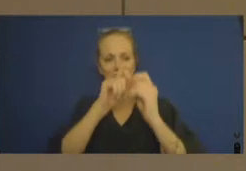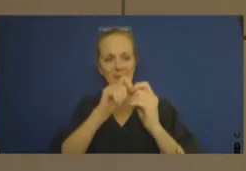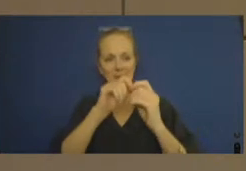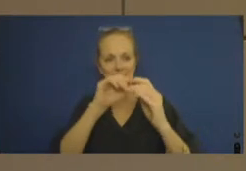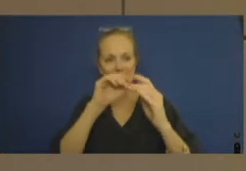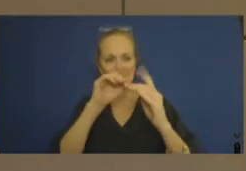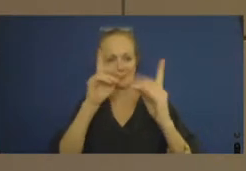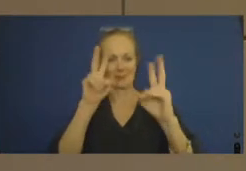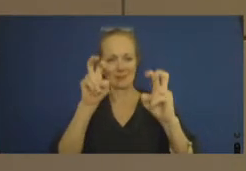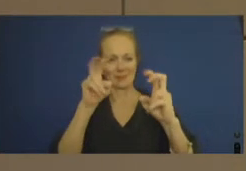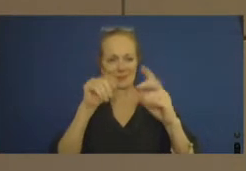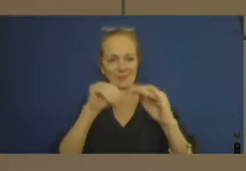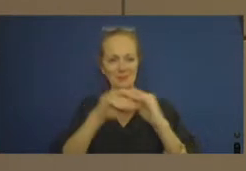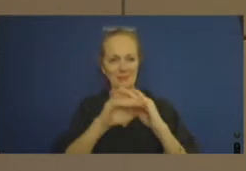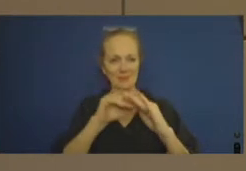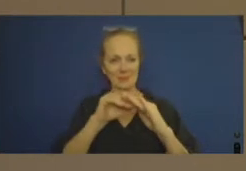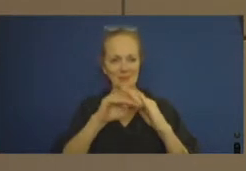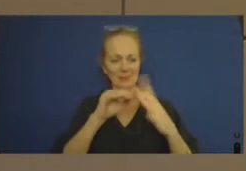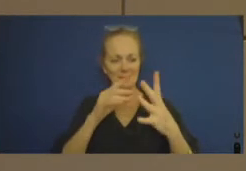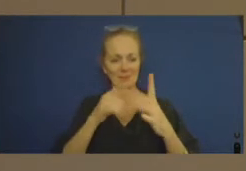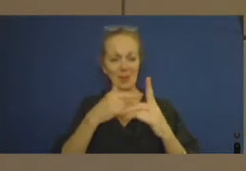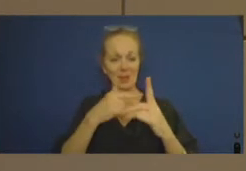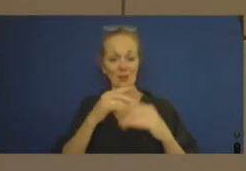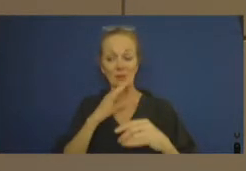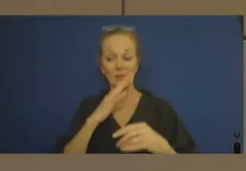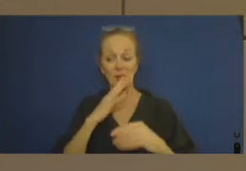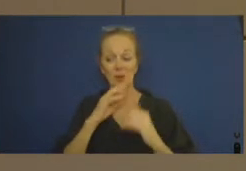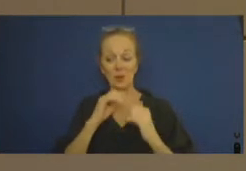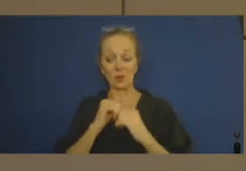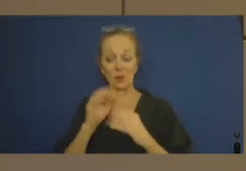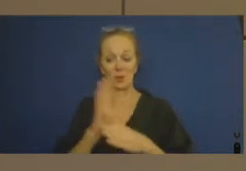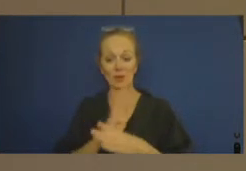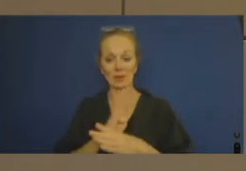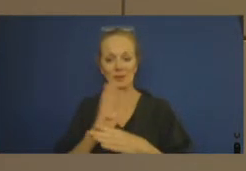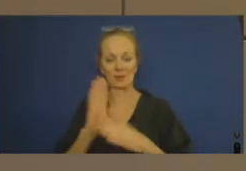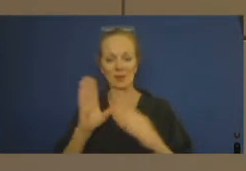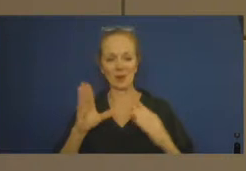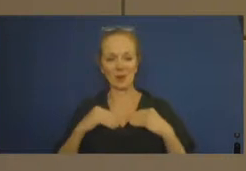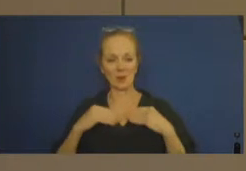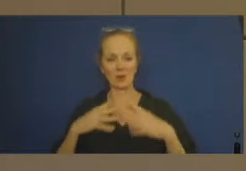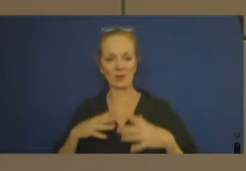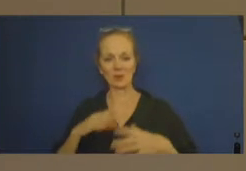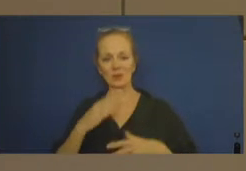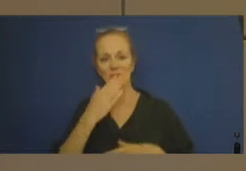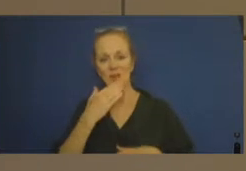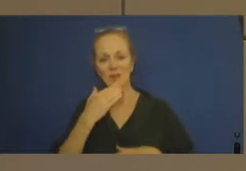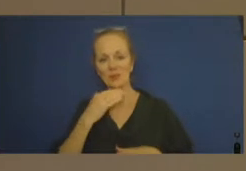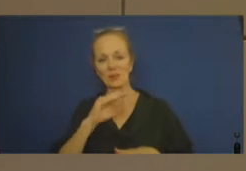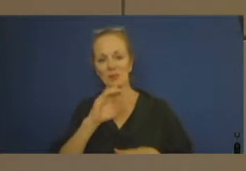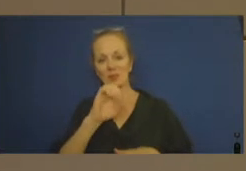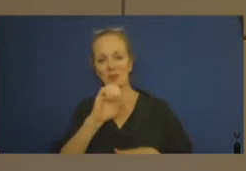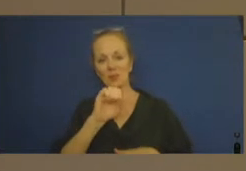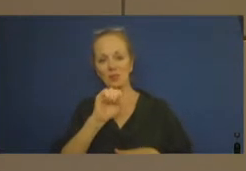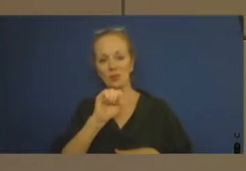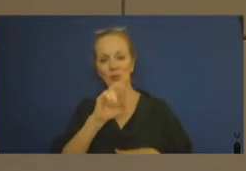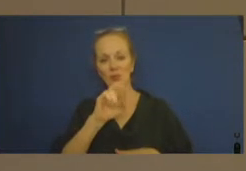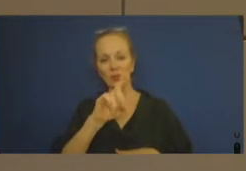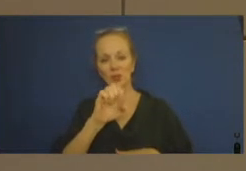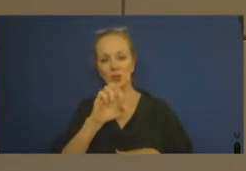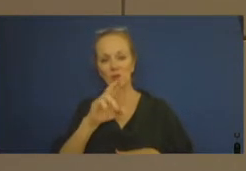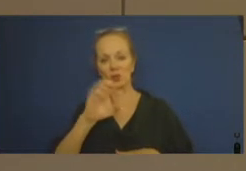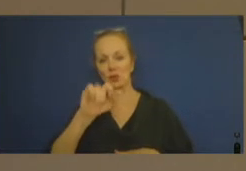In fact, I was talking to business owner in Sugar Creek Corridor a couple of weeks ago,